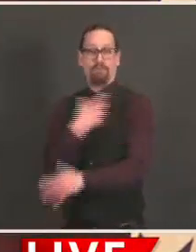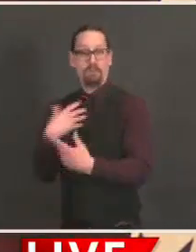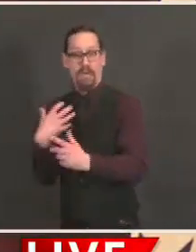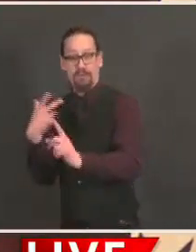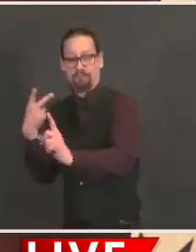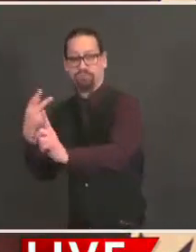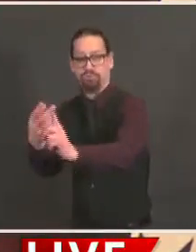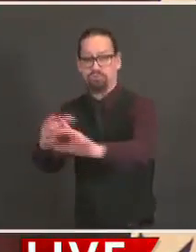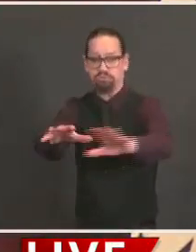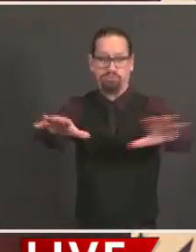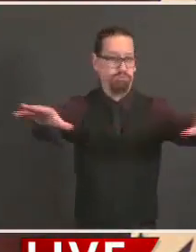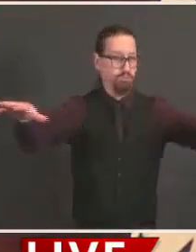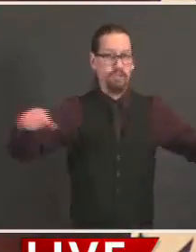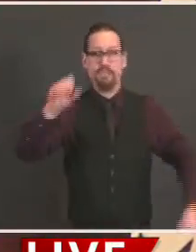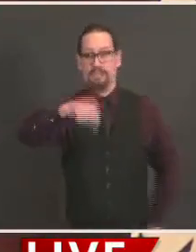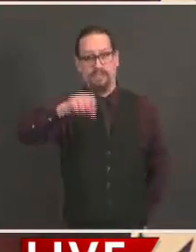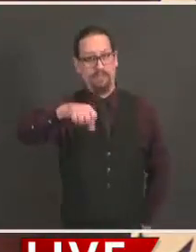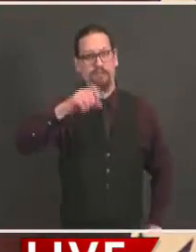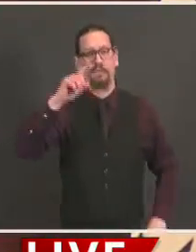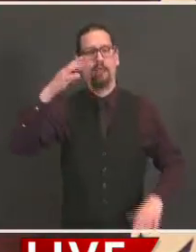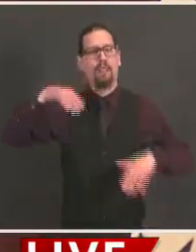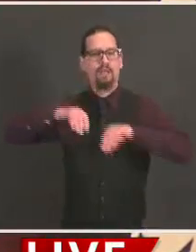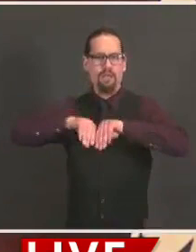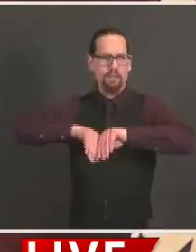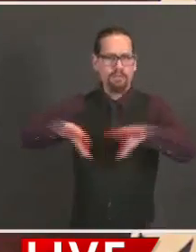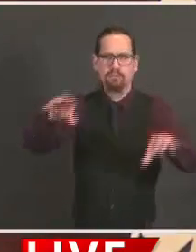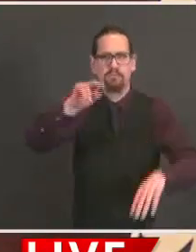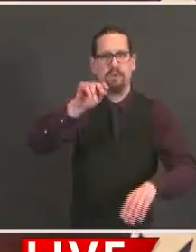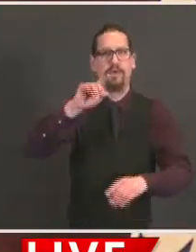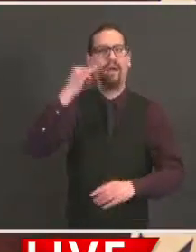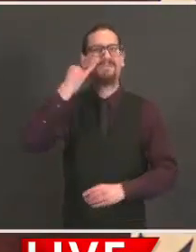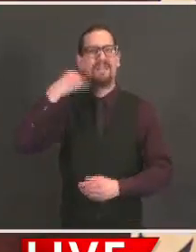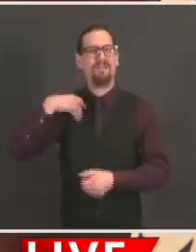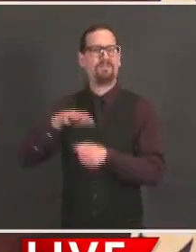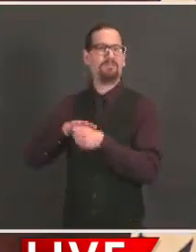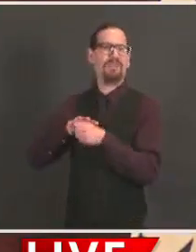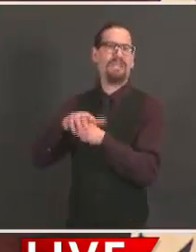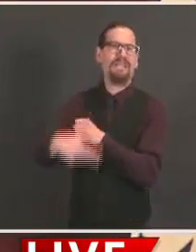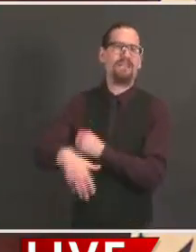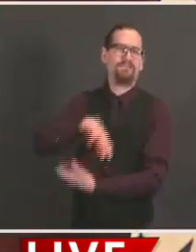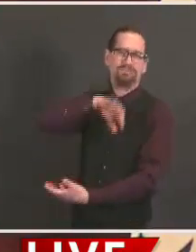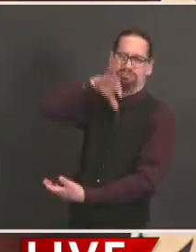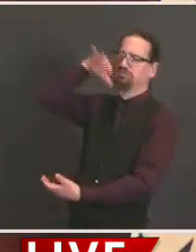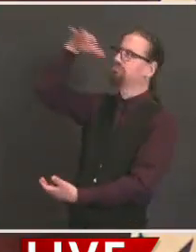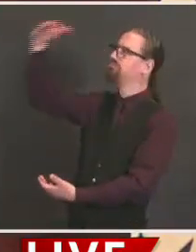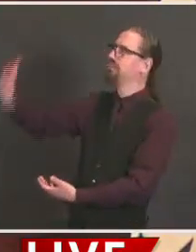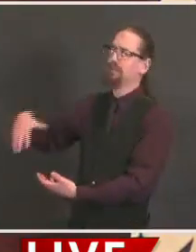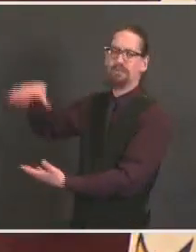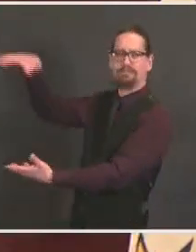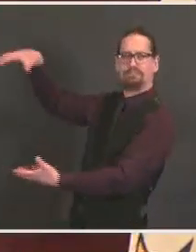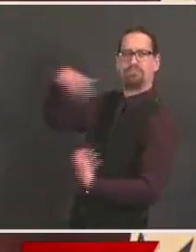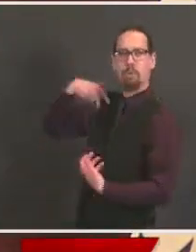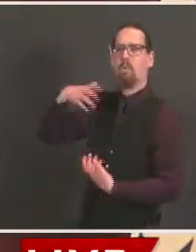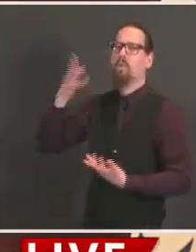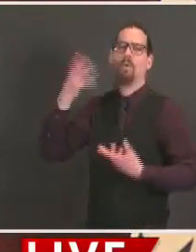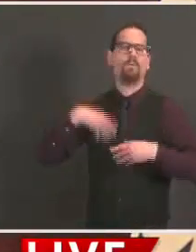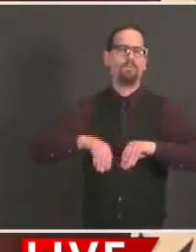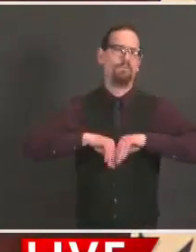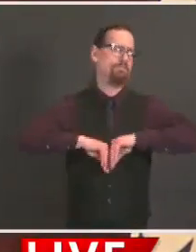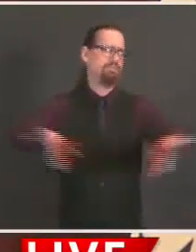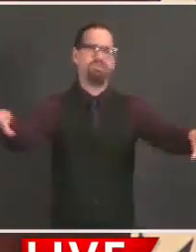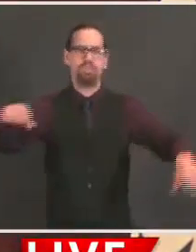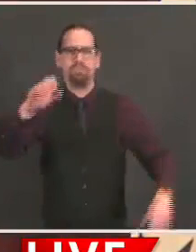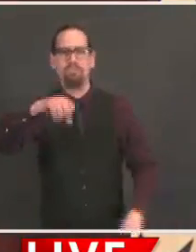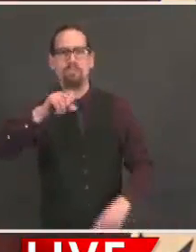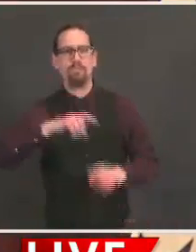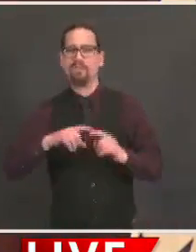more partnerships on how to get vaccines out better, faster, more effectively. And it's tough right now,